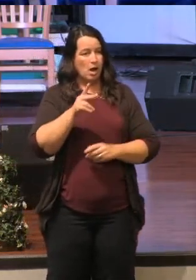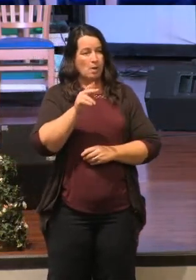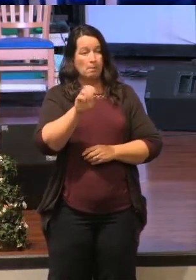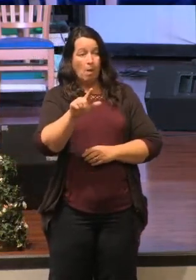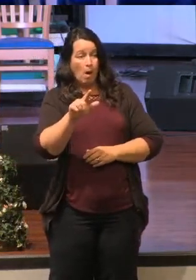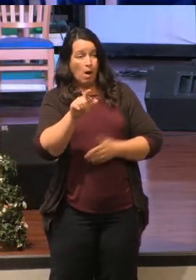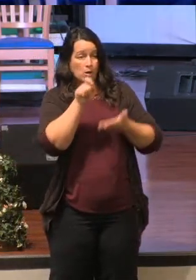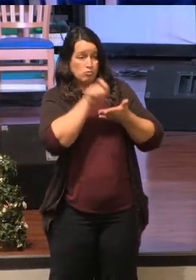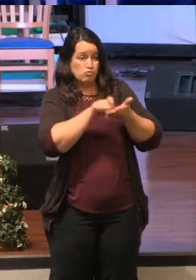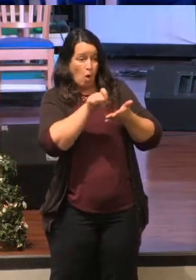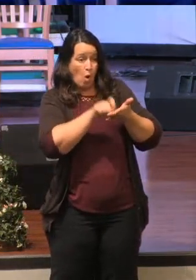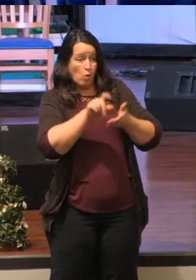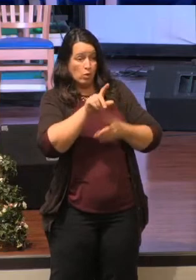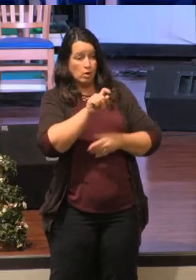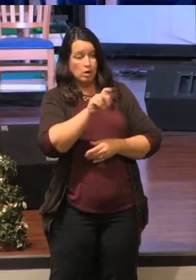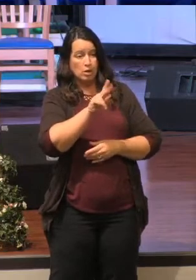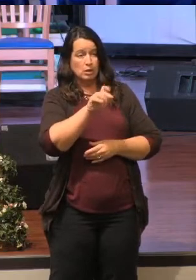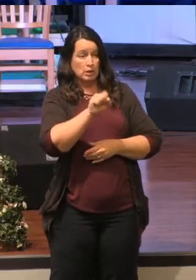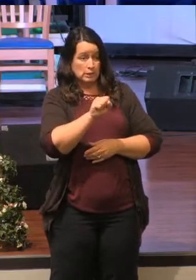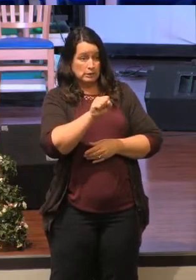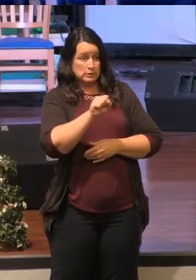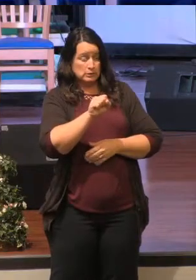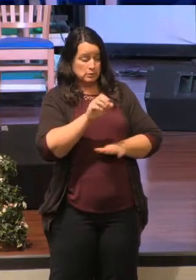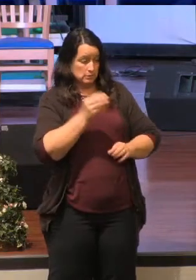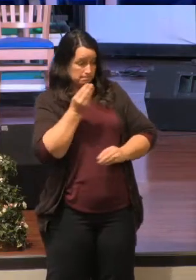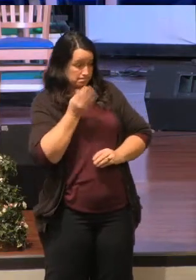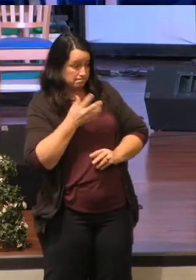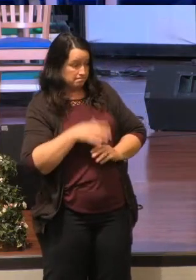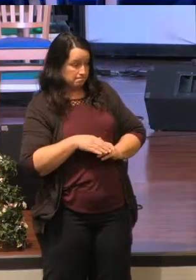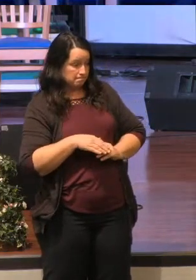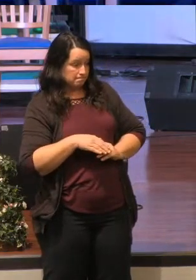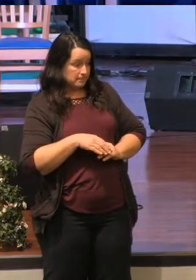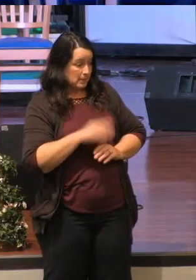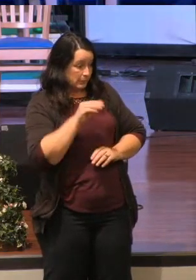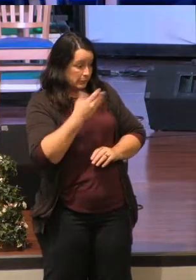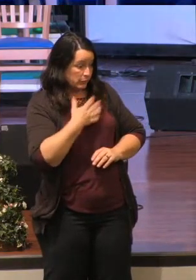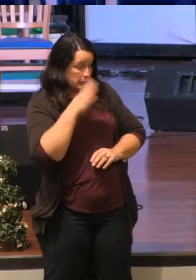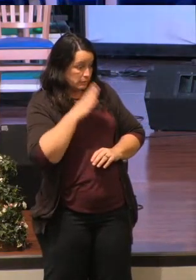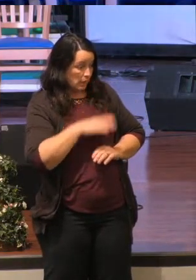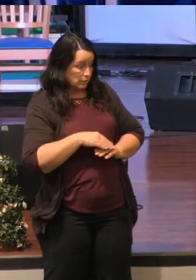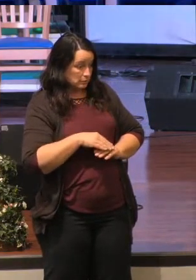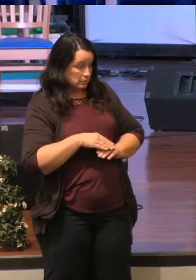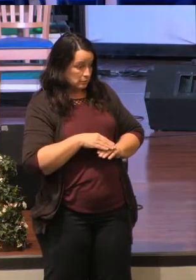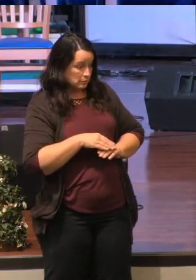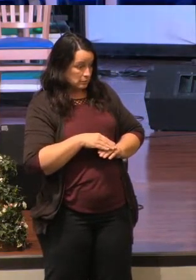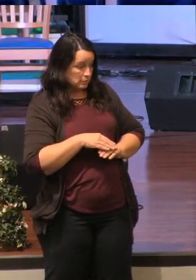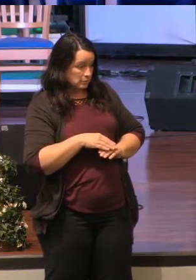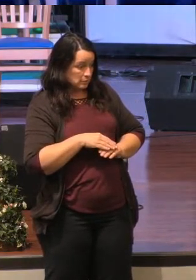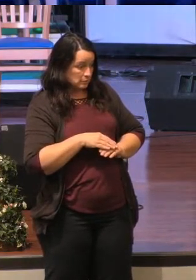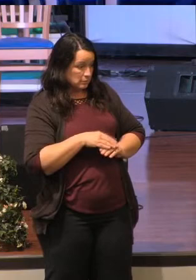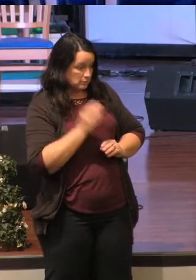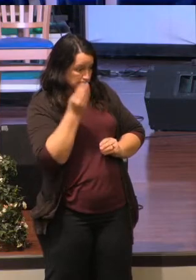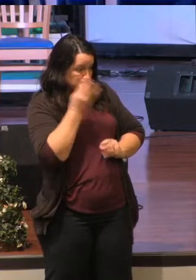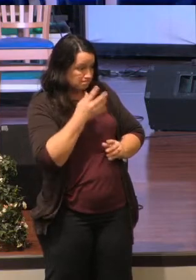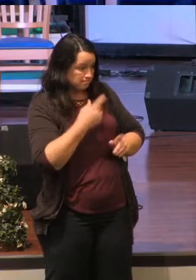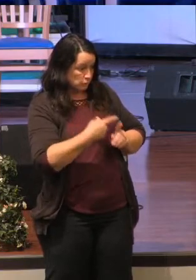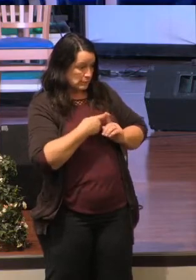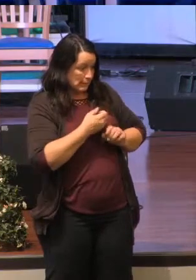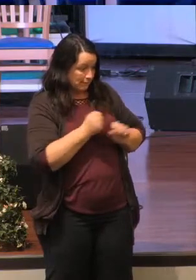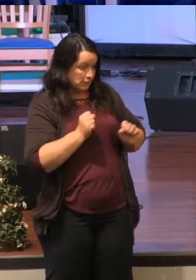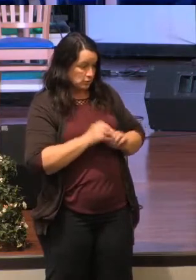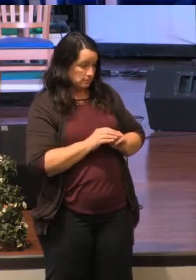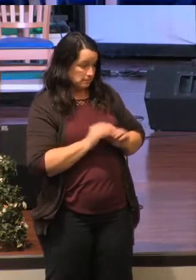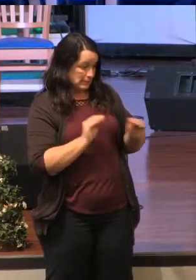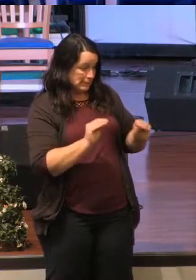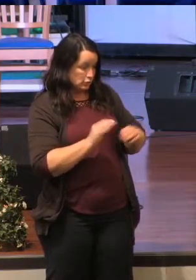to Titus. The grace of God that brings salvation hath appeared unto all men, teaching us, here's how you purify